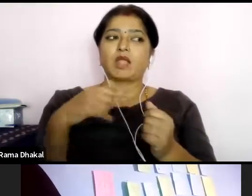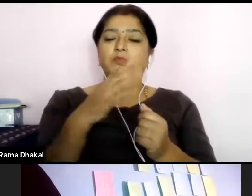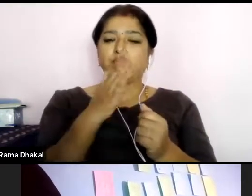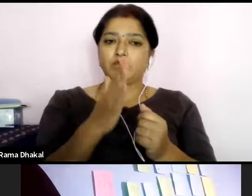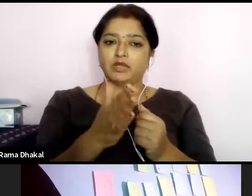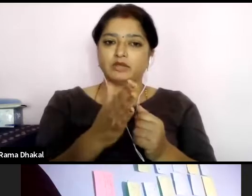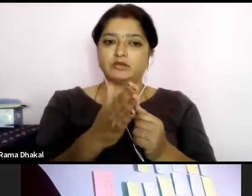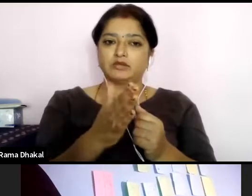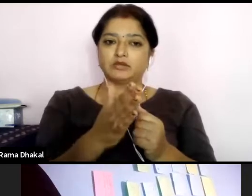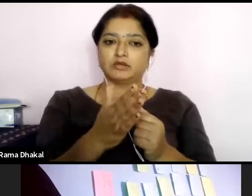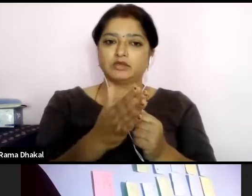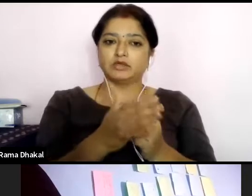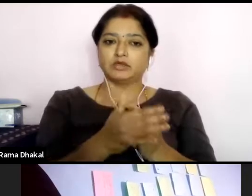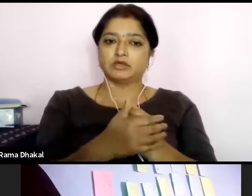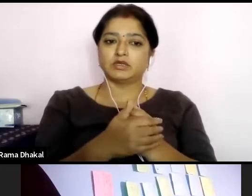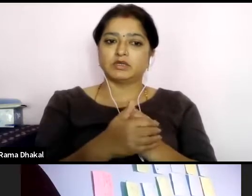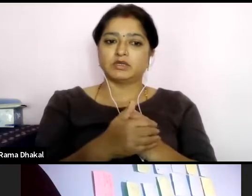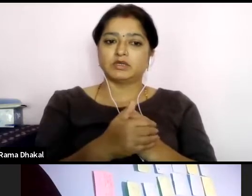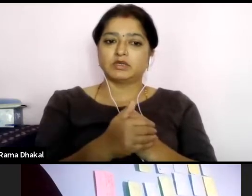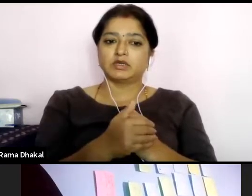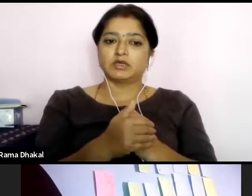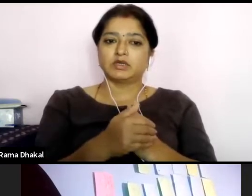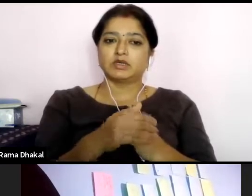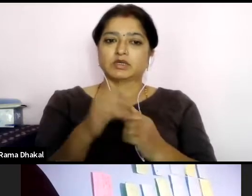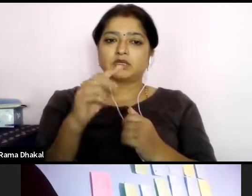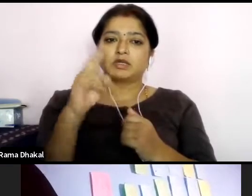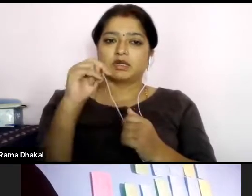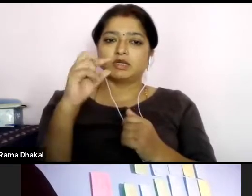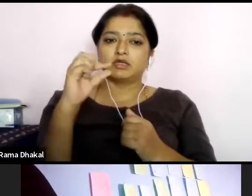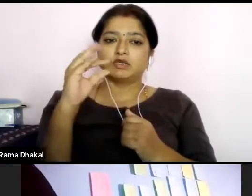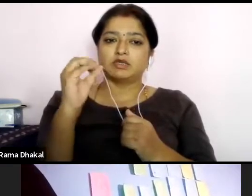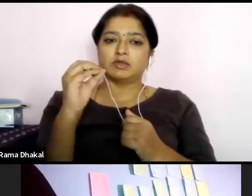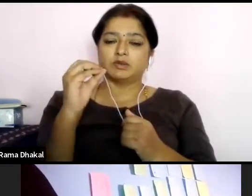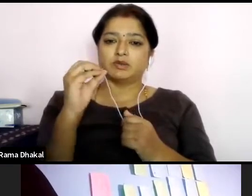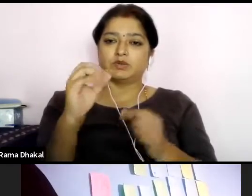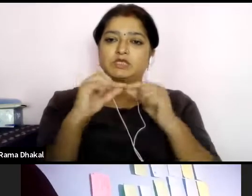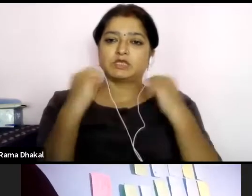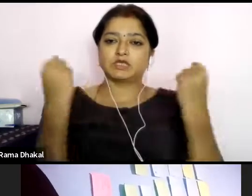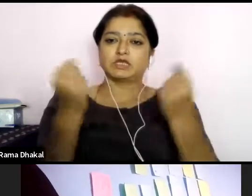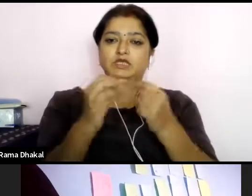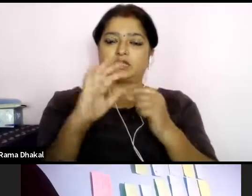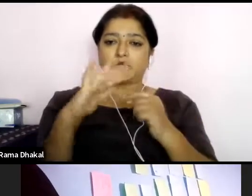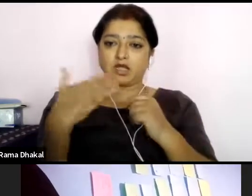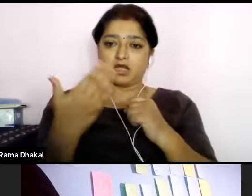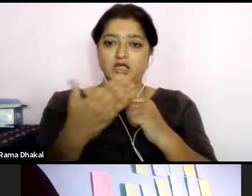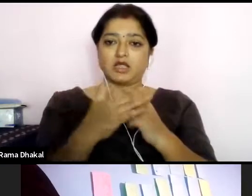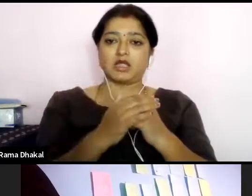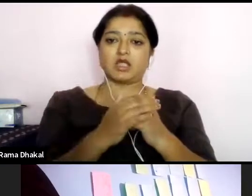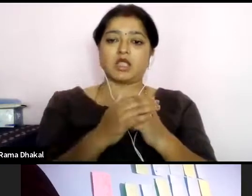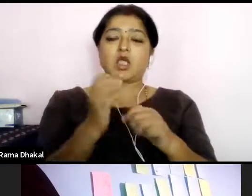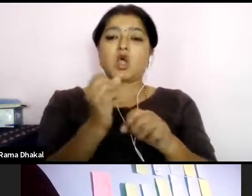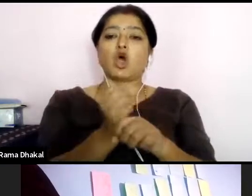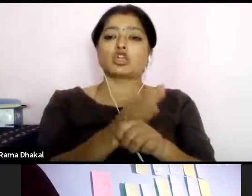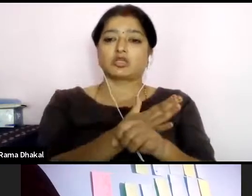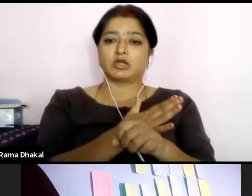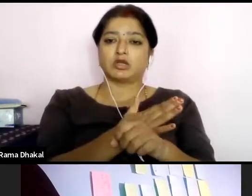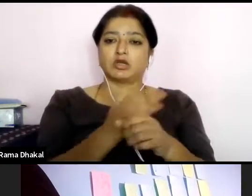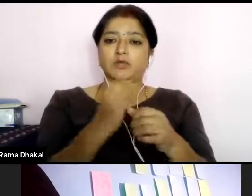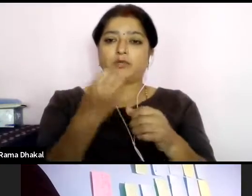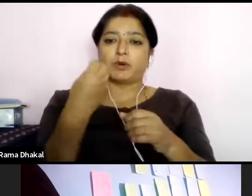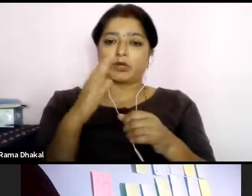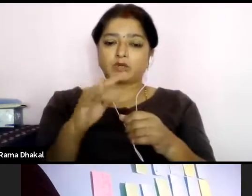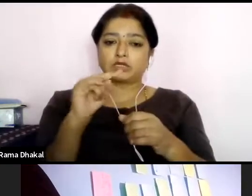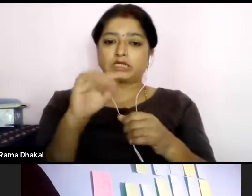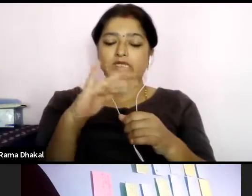NGO sector. And we need to be acknowledged as such. And therefore, we need to be able to use our strengths and our negotiation